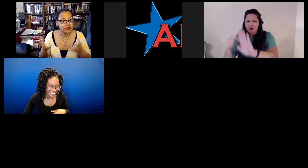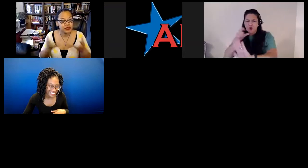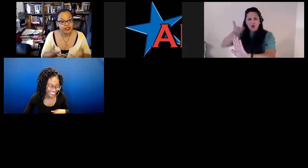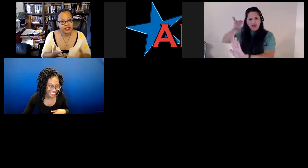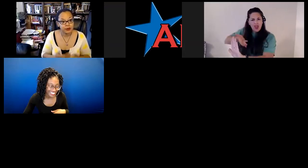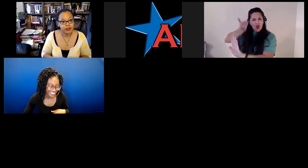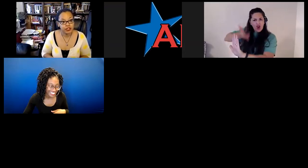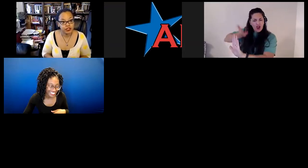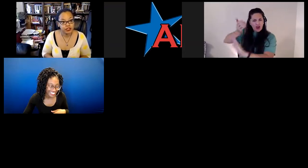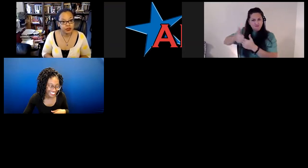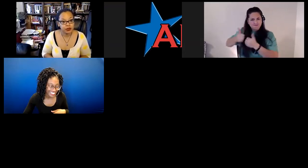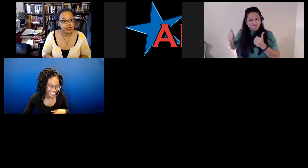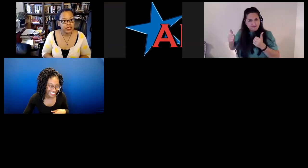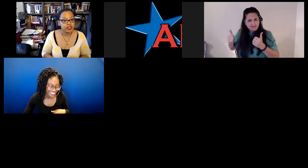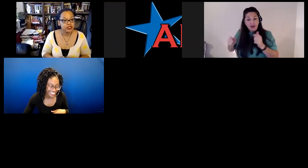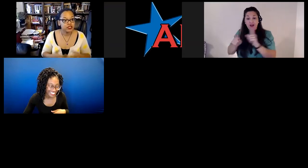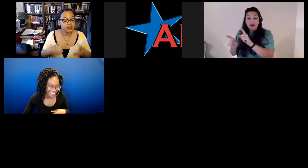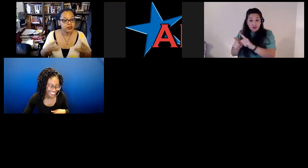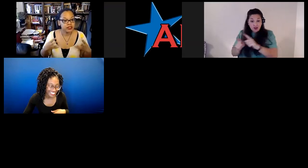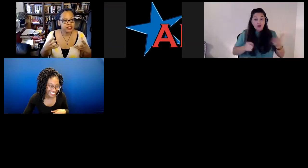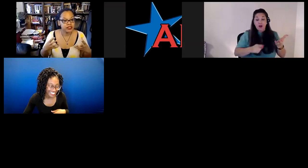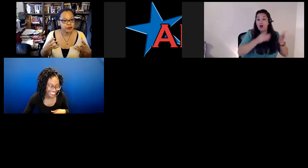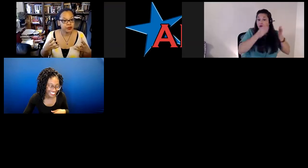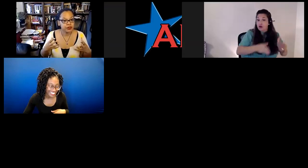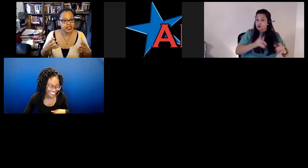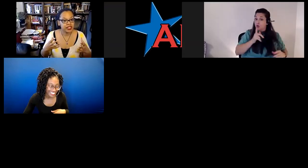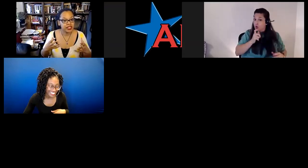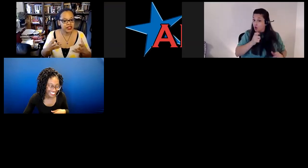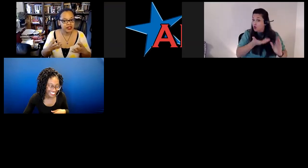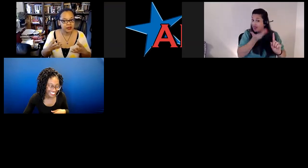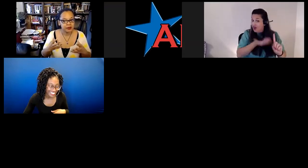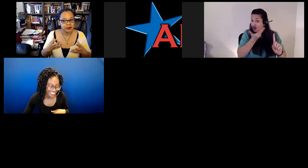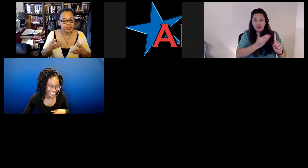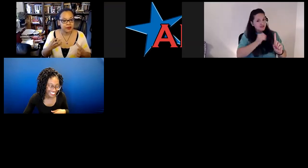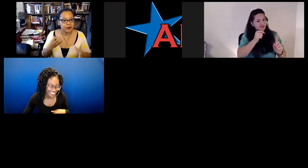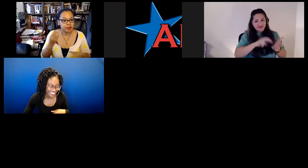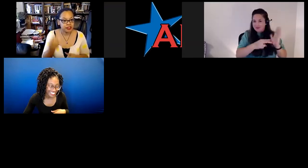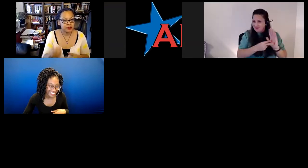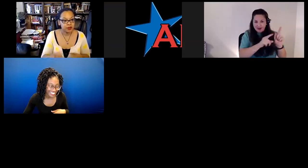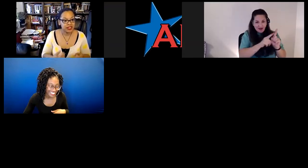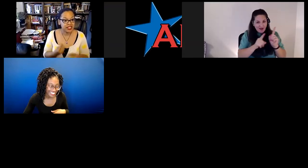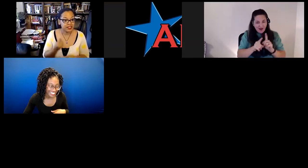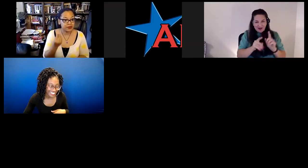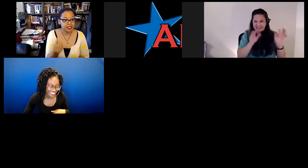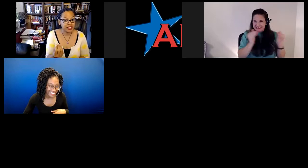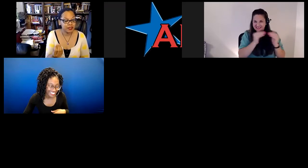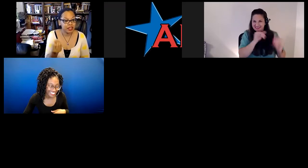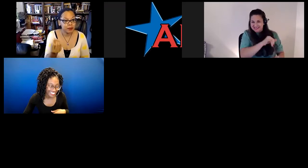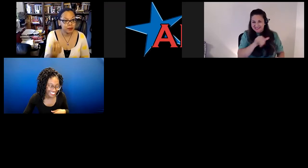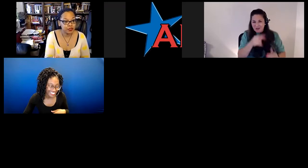always reflected in what they do. And so there is both a piece around